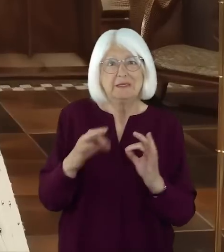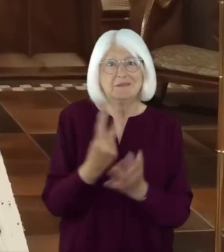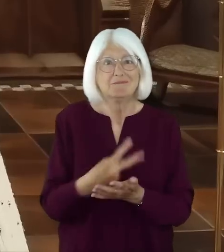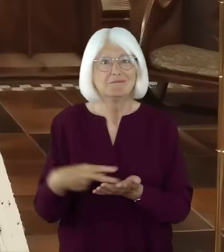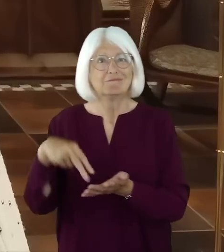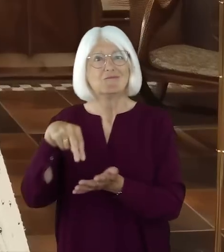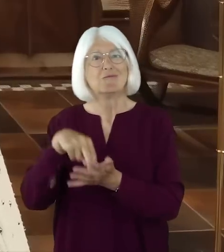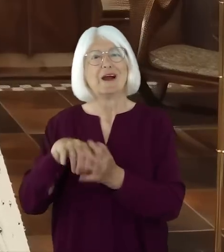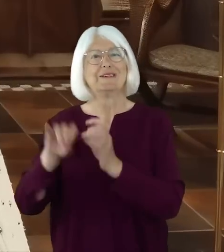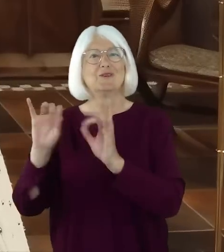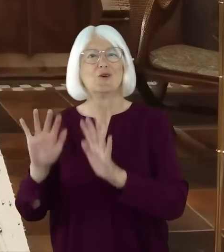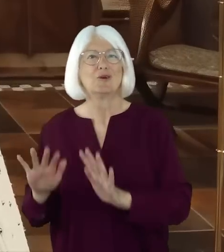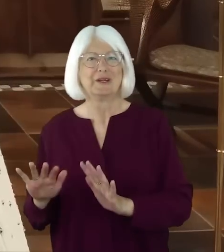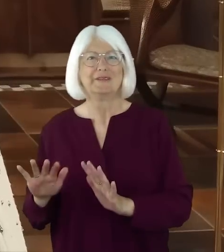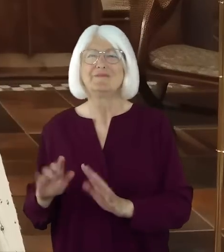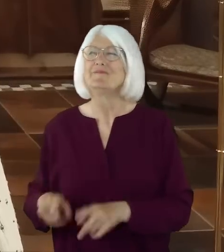glory.